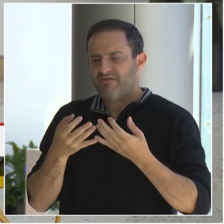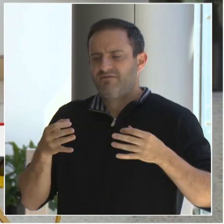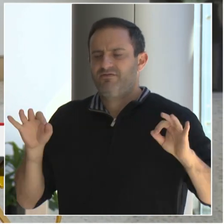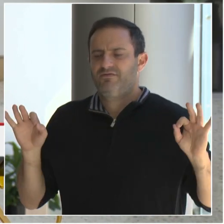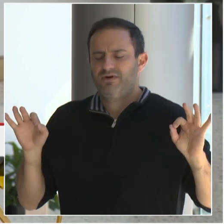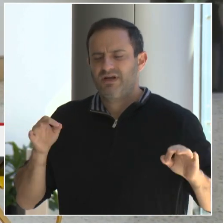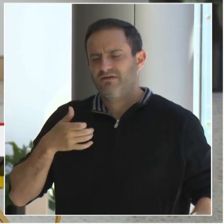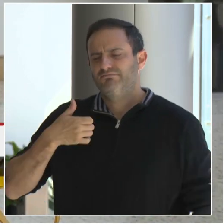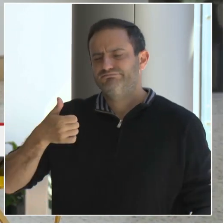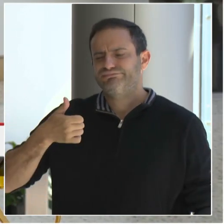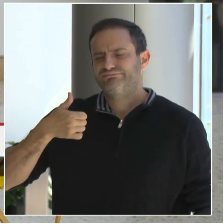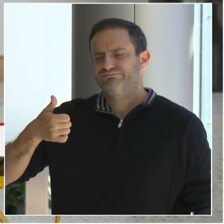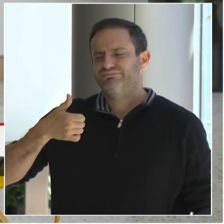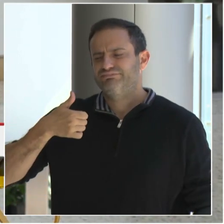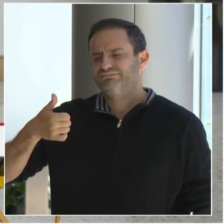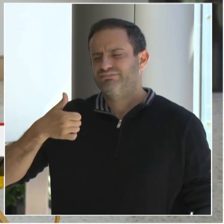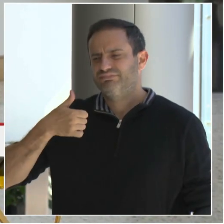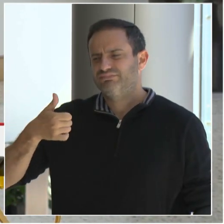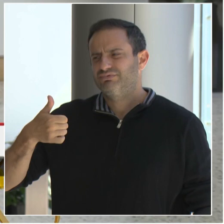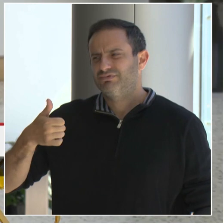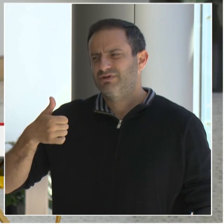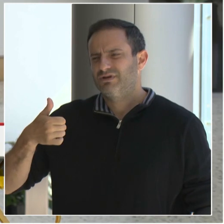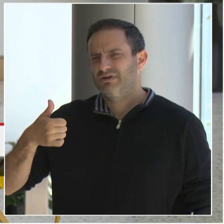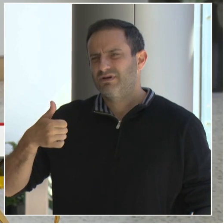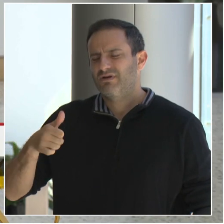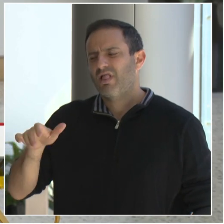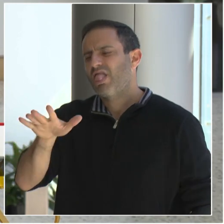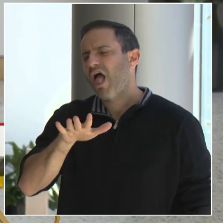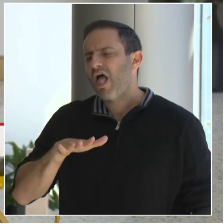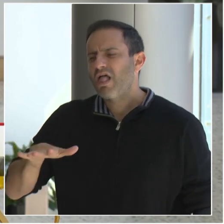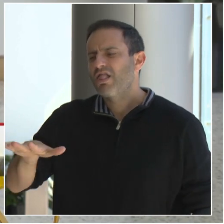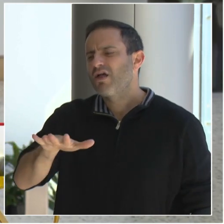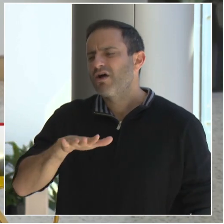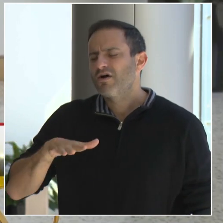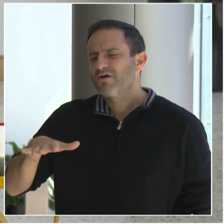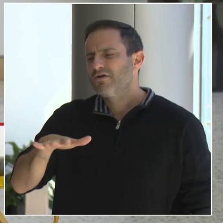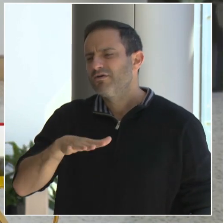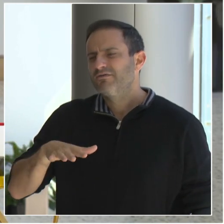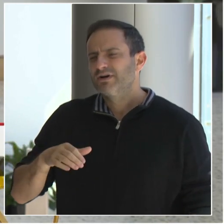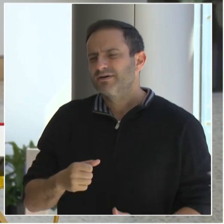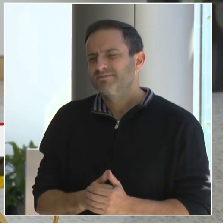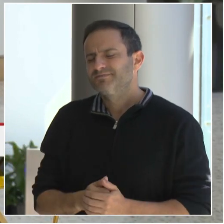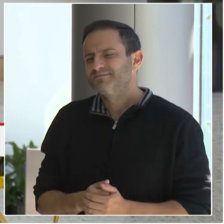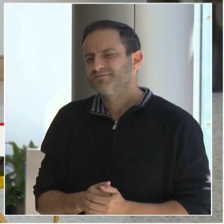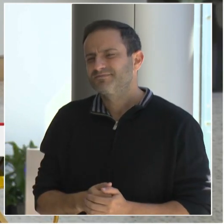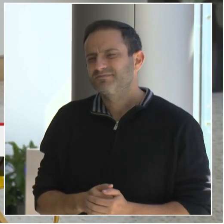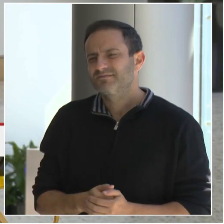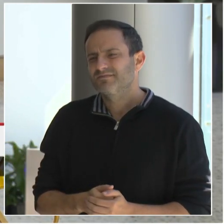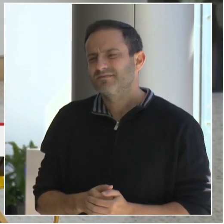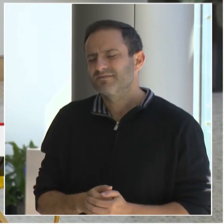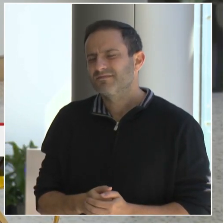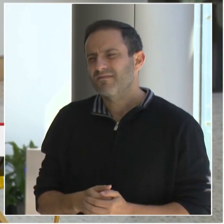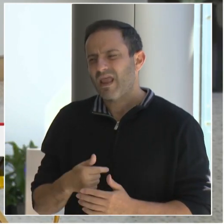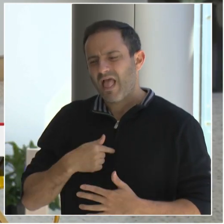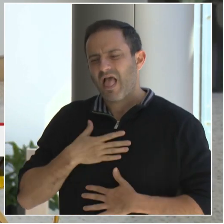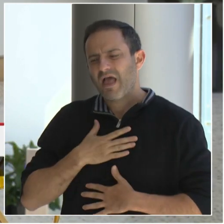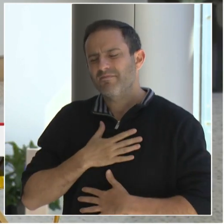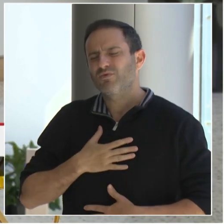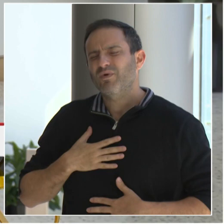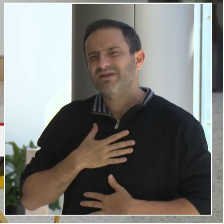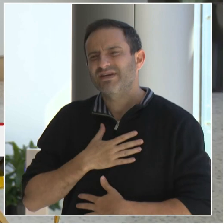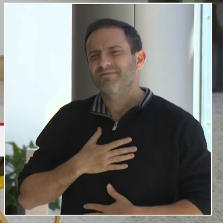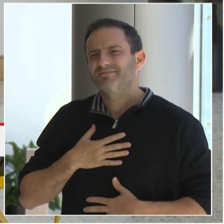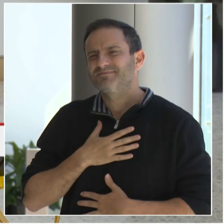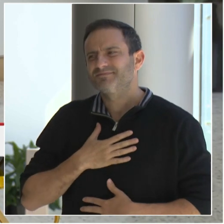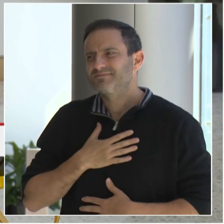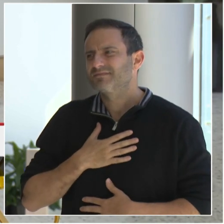move around all over where they want to go, when they want to go. And I am appreciative